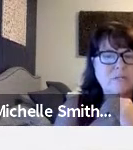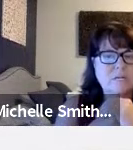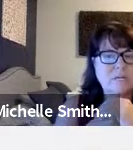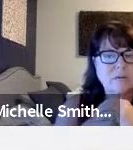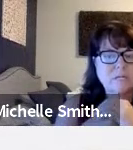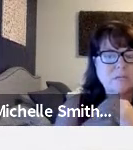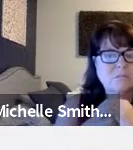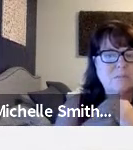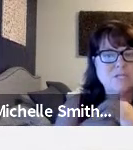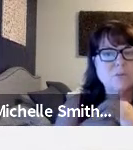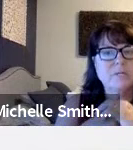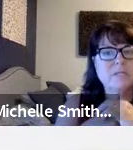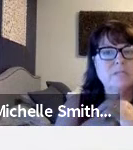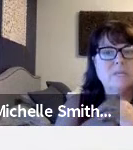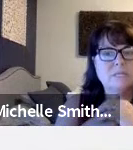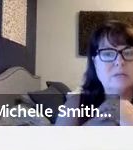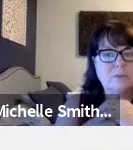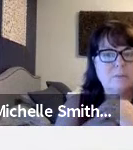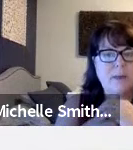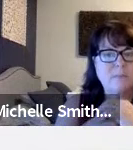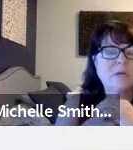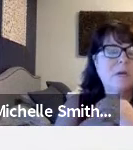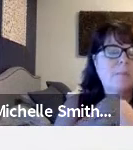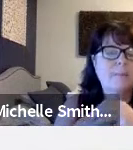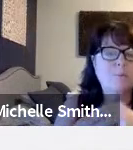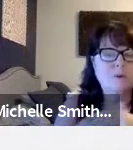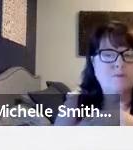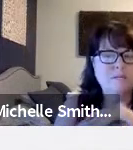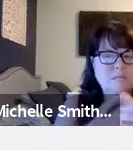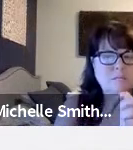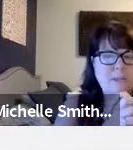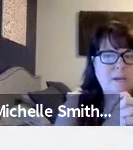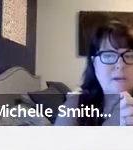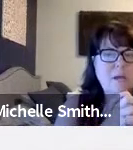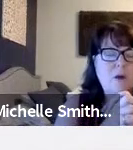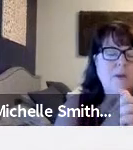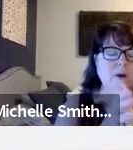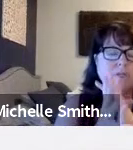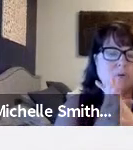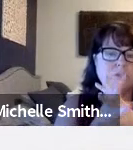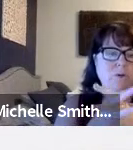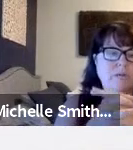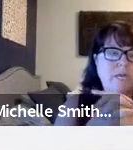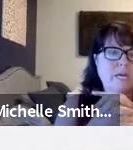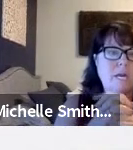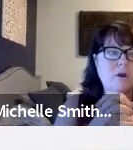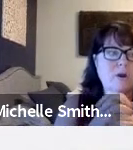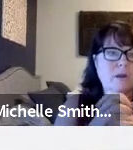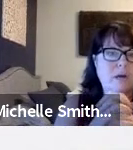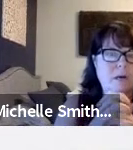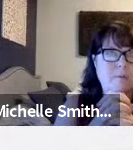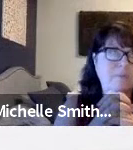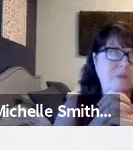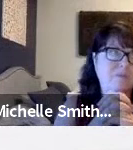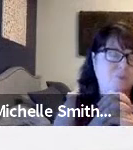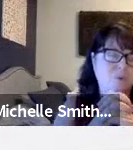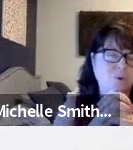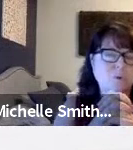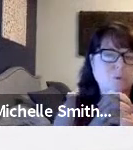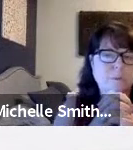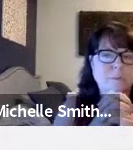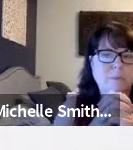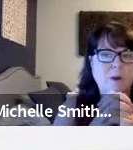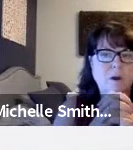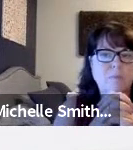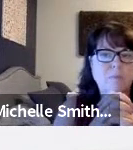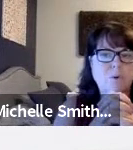on. There isn't nearly as much mask policing as I think perhaps people would have anticipated. We also are certainly in an area of the